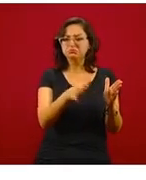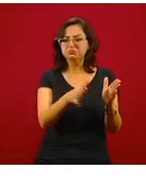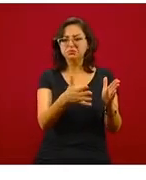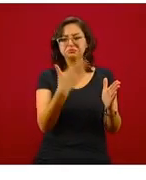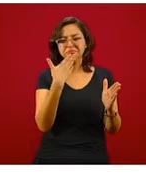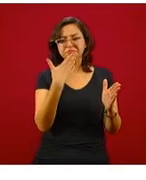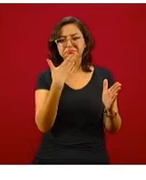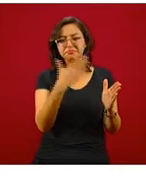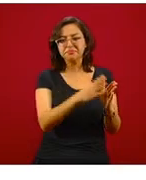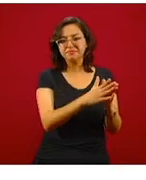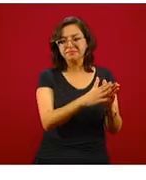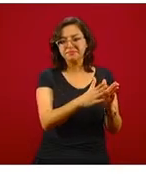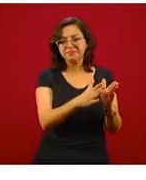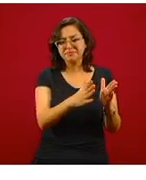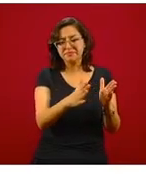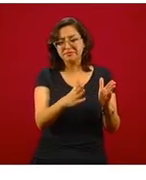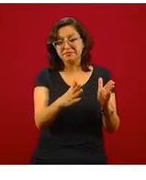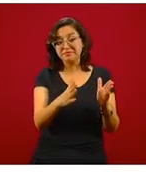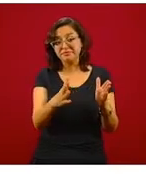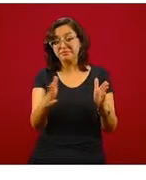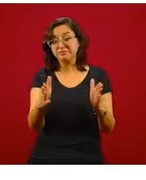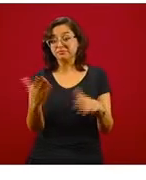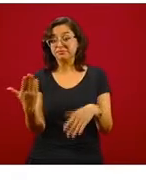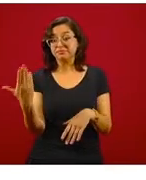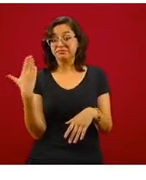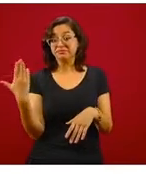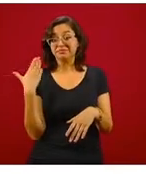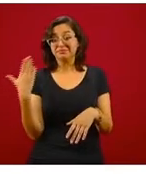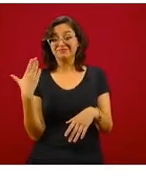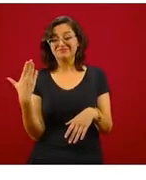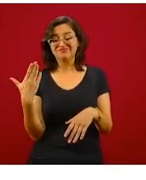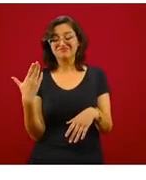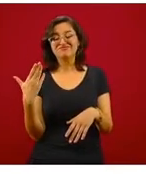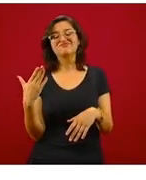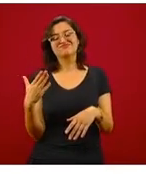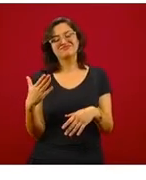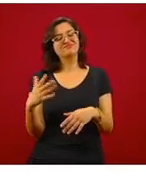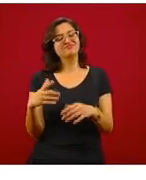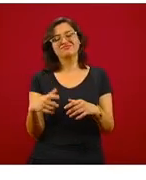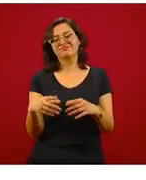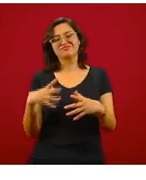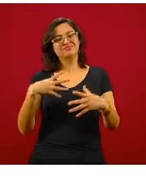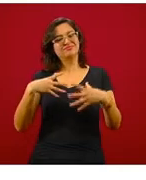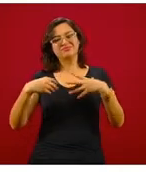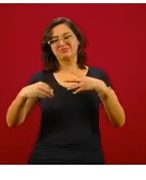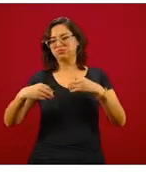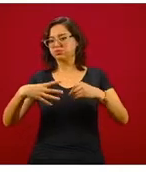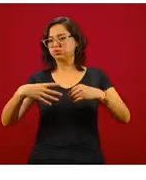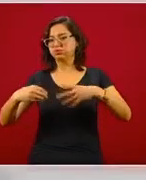of May. We can see how during the winter it wasn't really bad, the season.